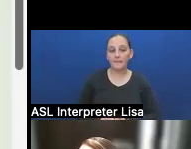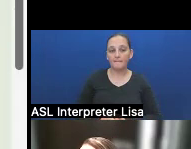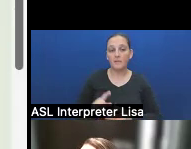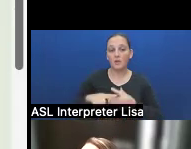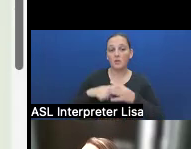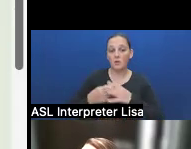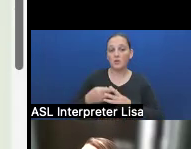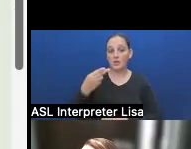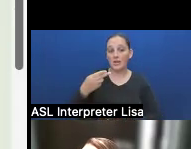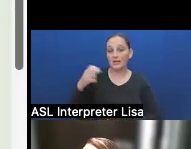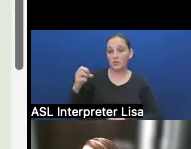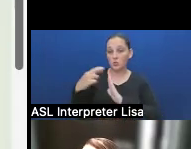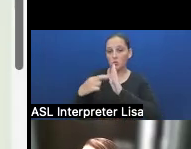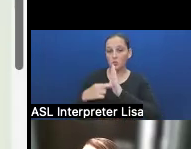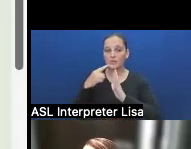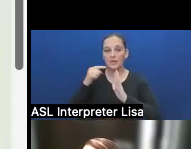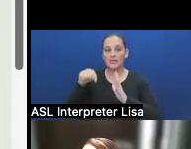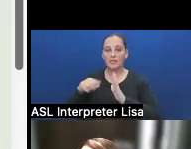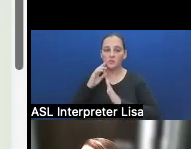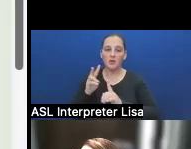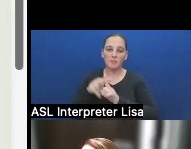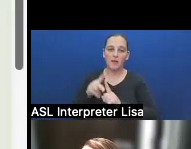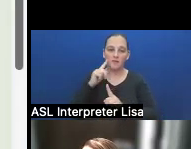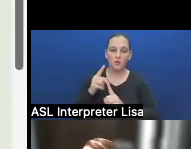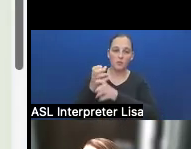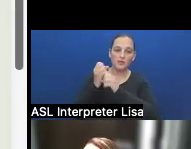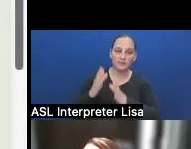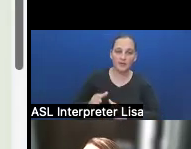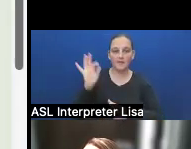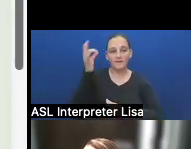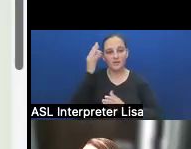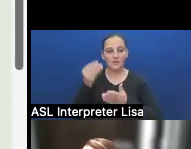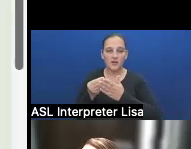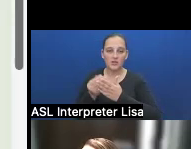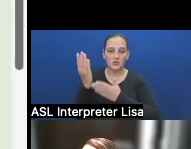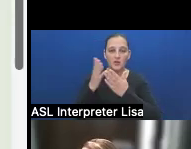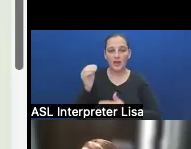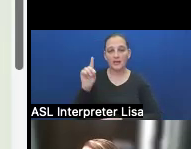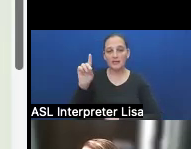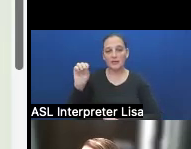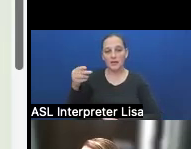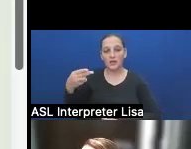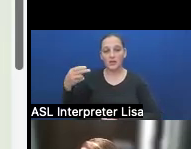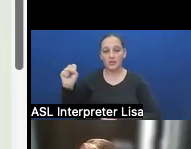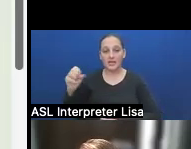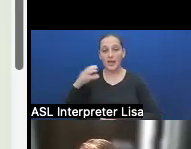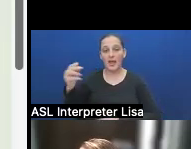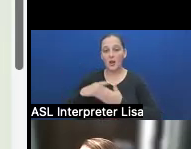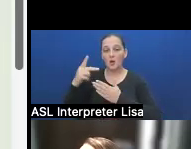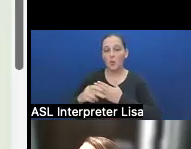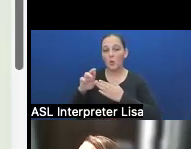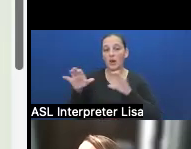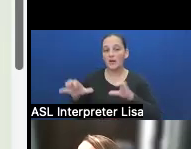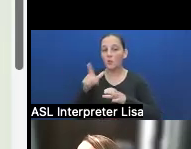HHS reg said this part applies to recipient of federal financials from the Department of Health and Human Services and to the program or activity that receives such